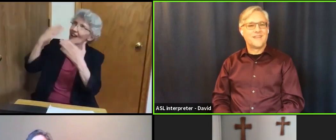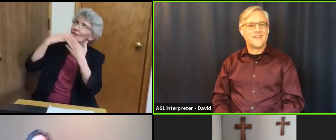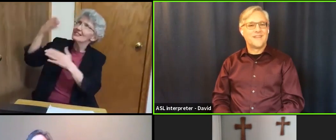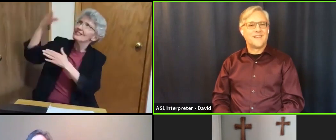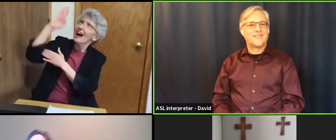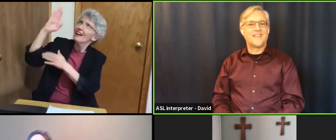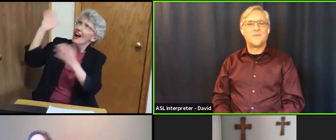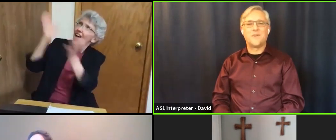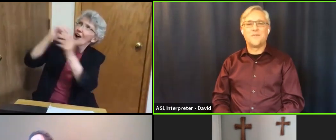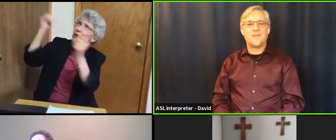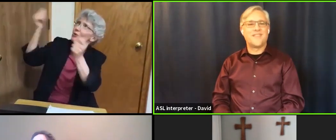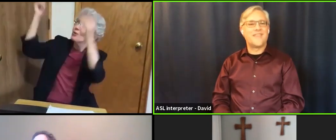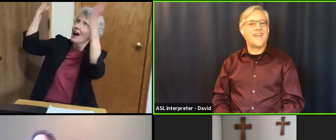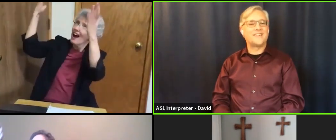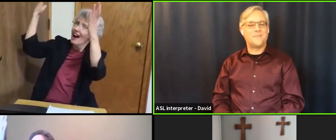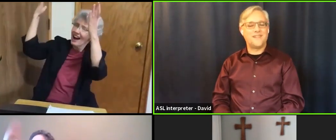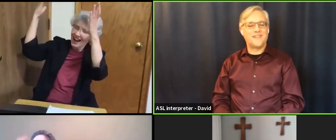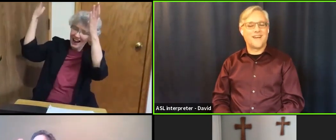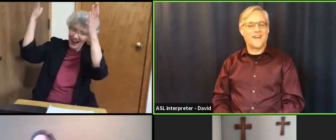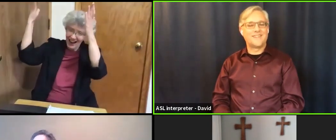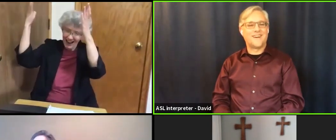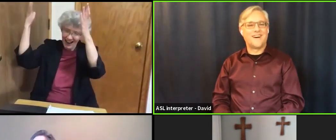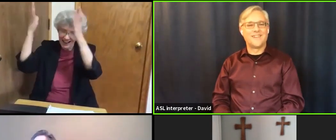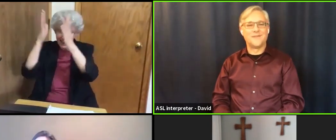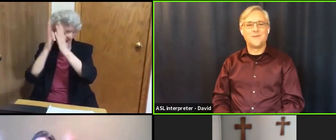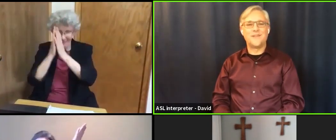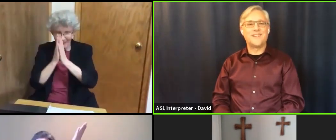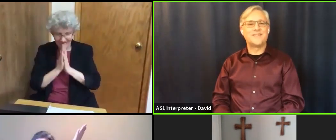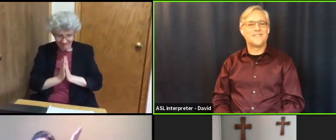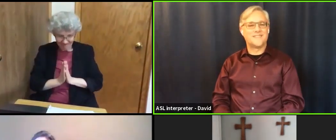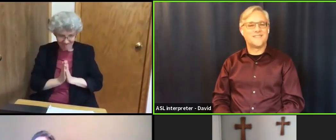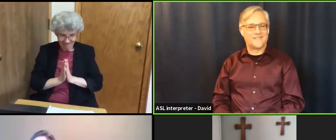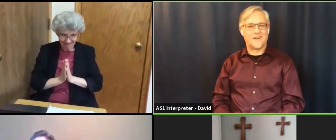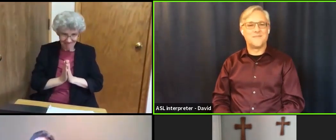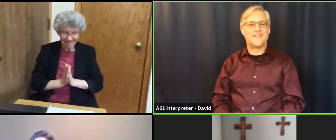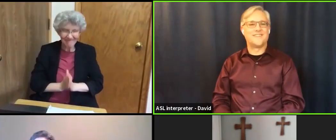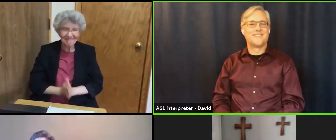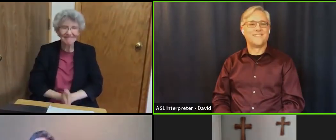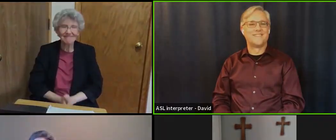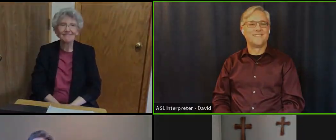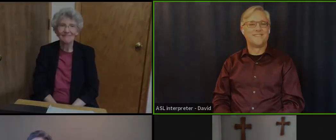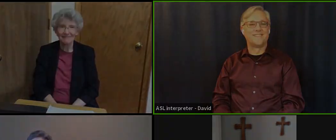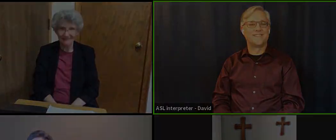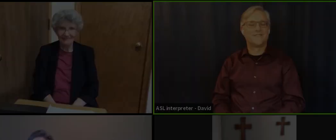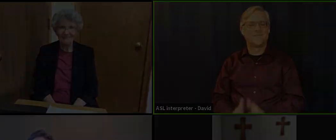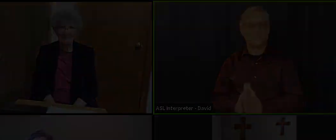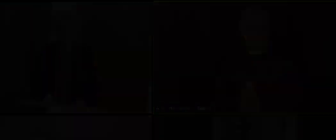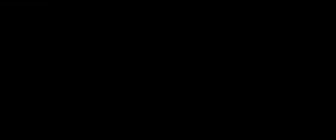Say it with me. Thanks be to God. Alleluia. Amen.